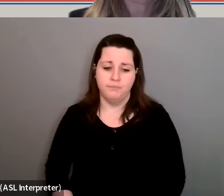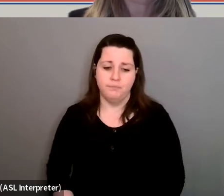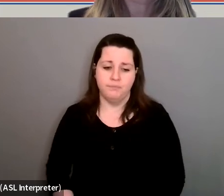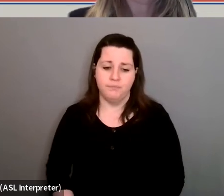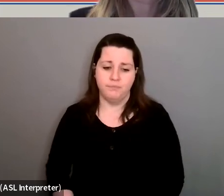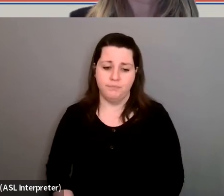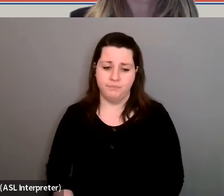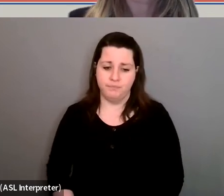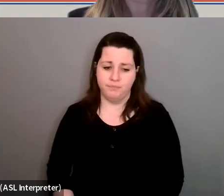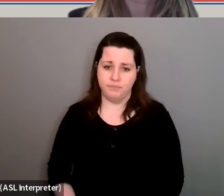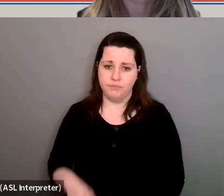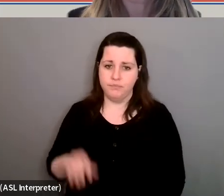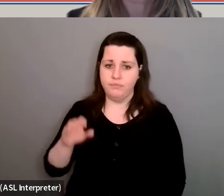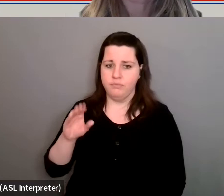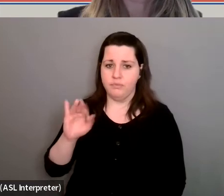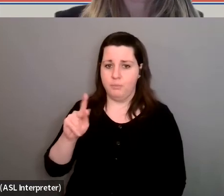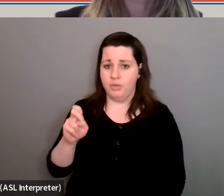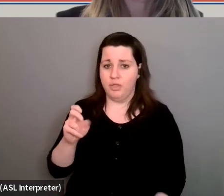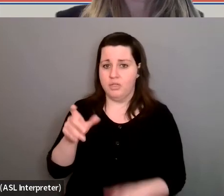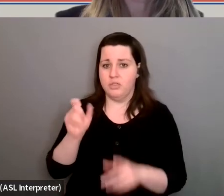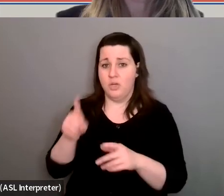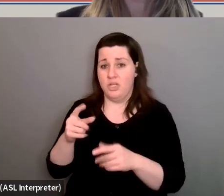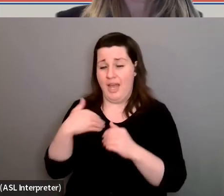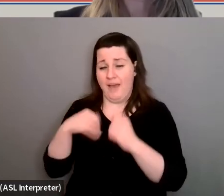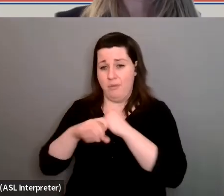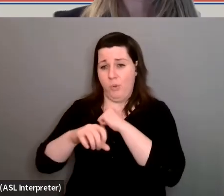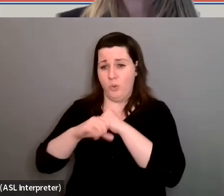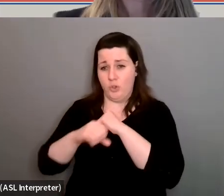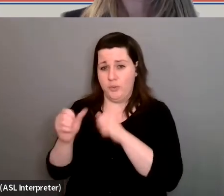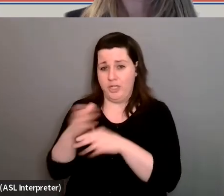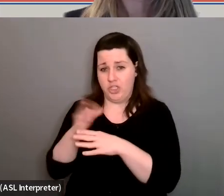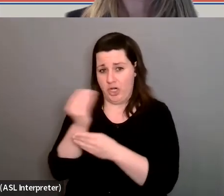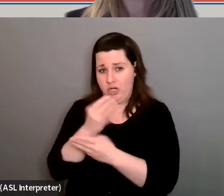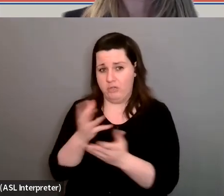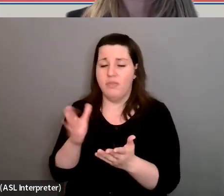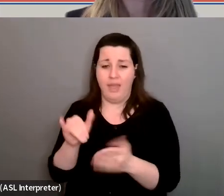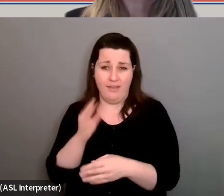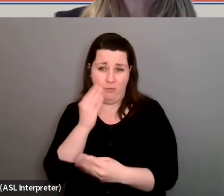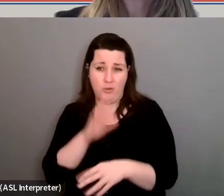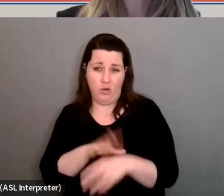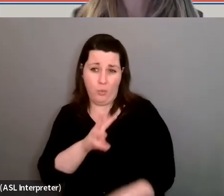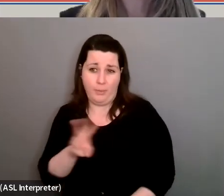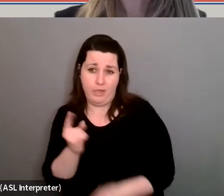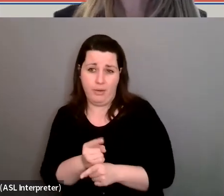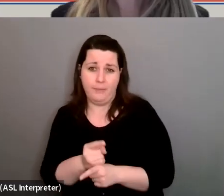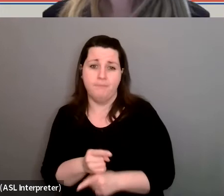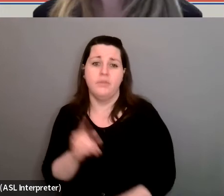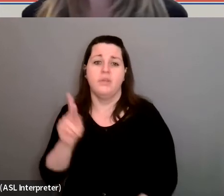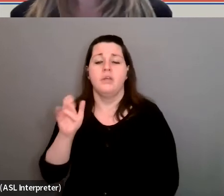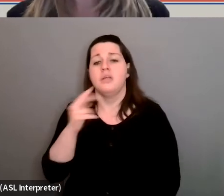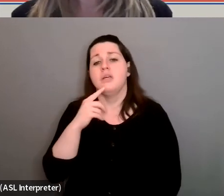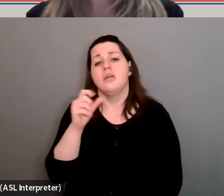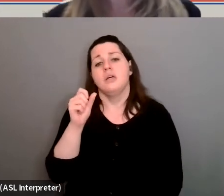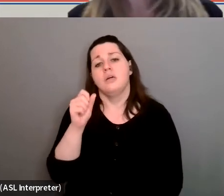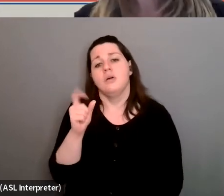And a question about a brochure to share with families. And I think that information is on your guys' website. One of the things